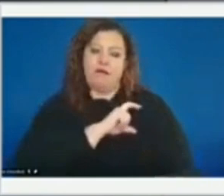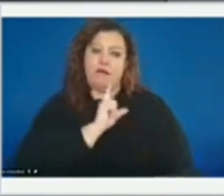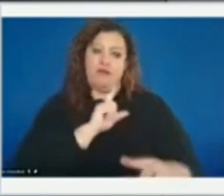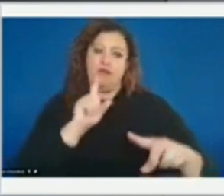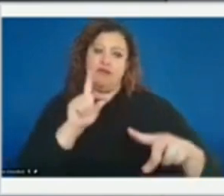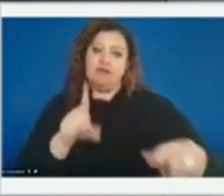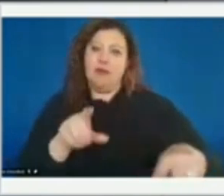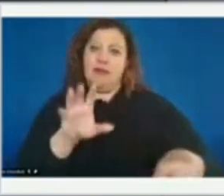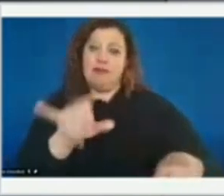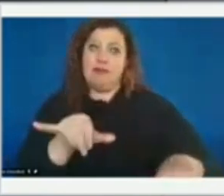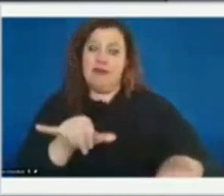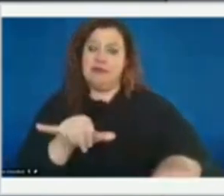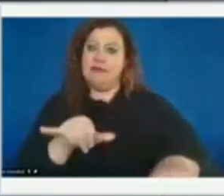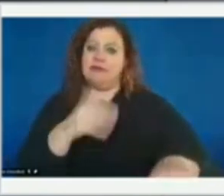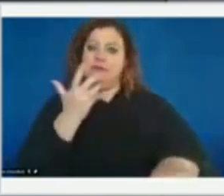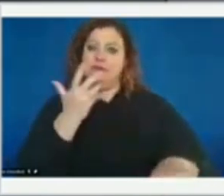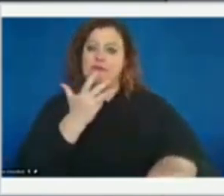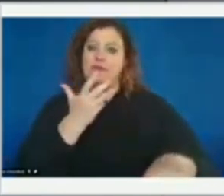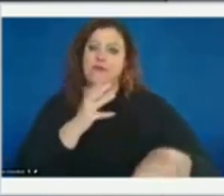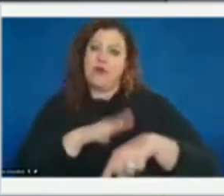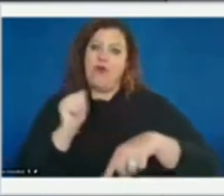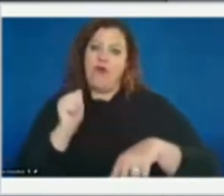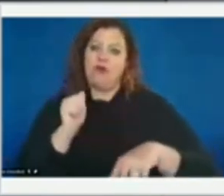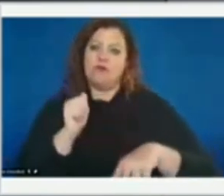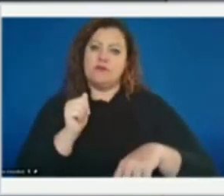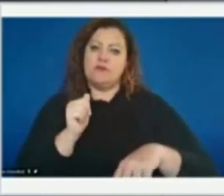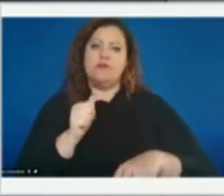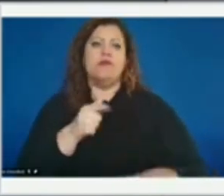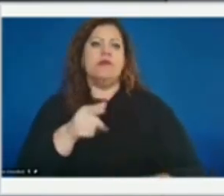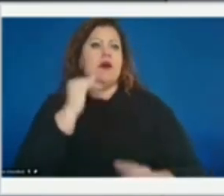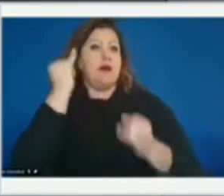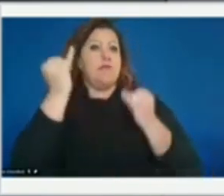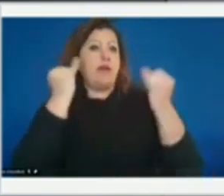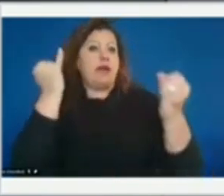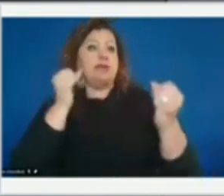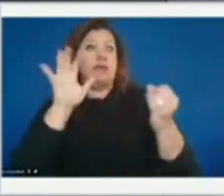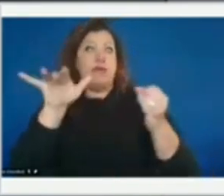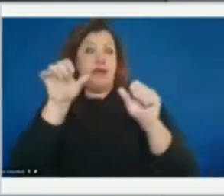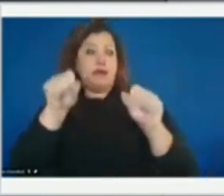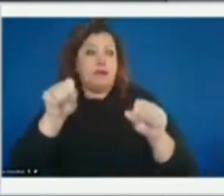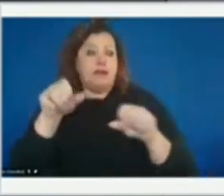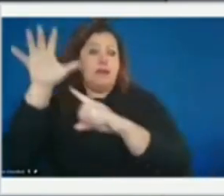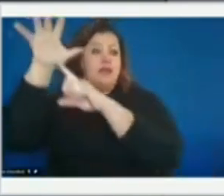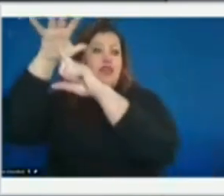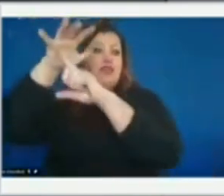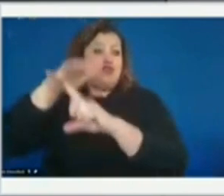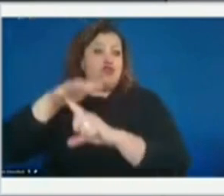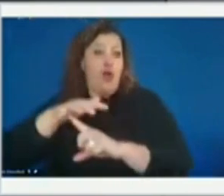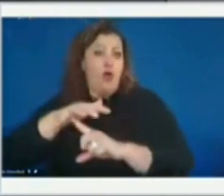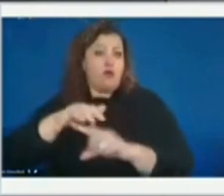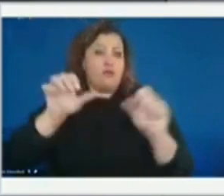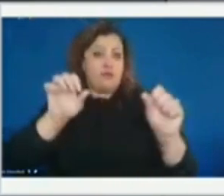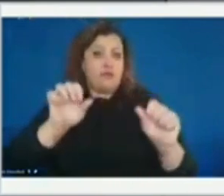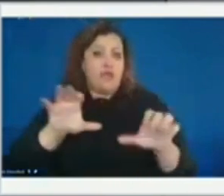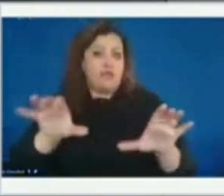high incident calls. Just imagine the capability that would give us. To do that, you got to have a community that trusts you, and